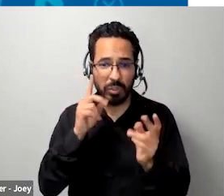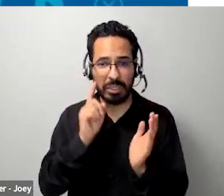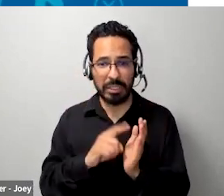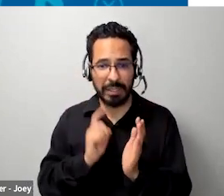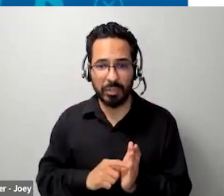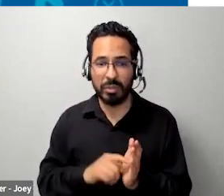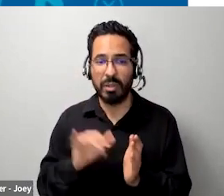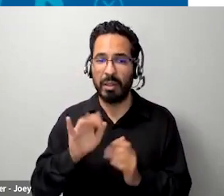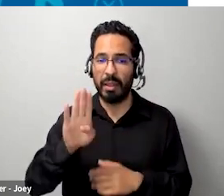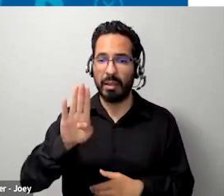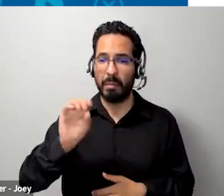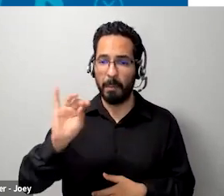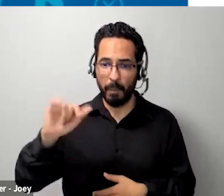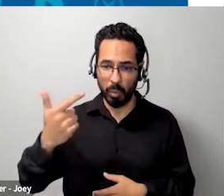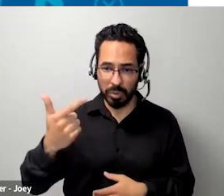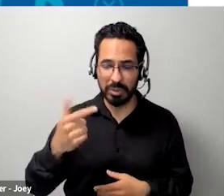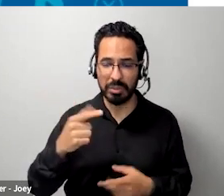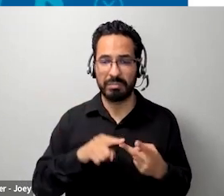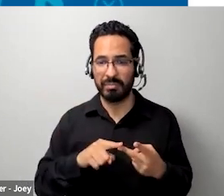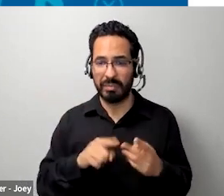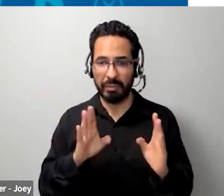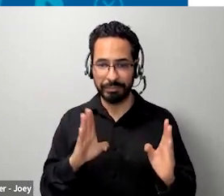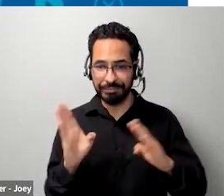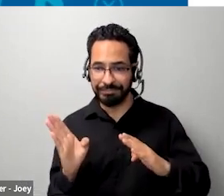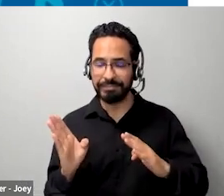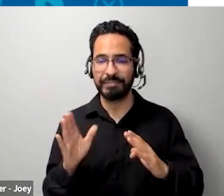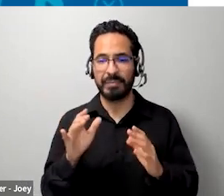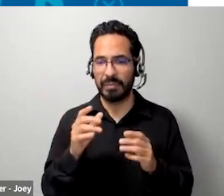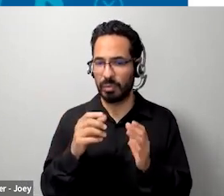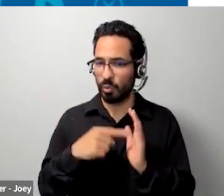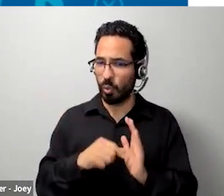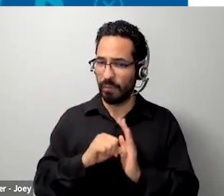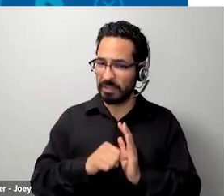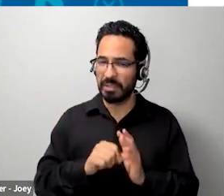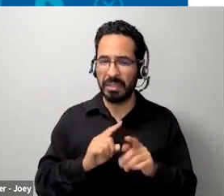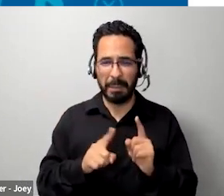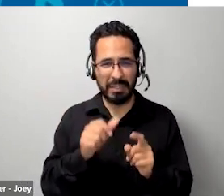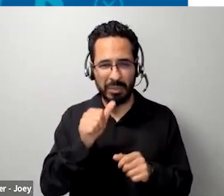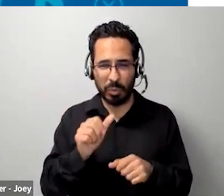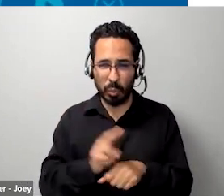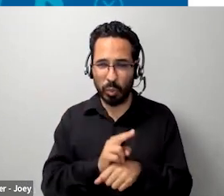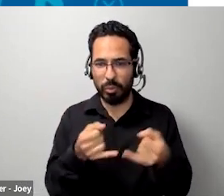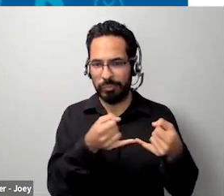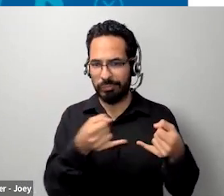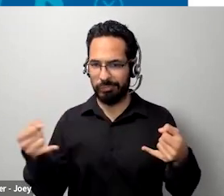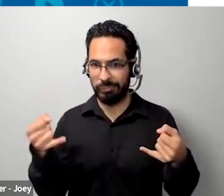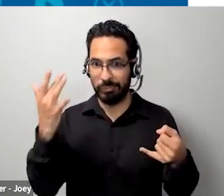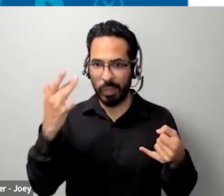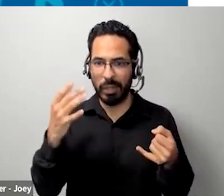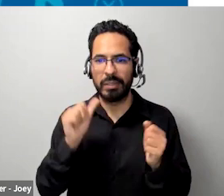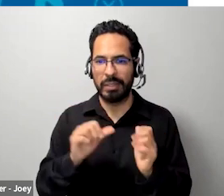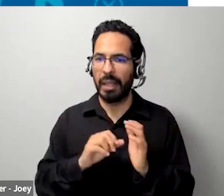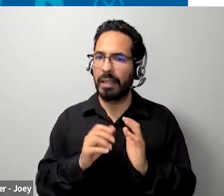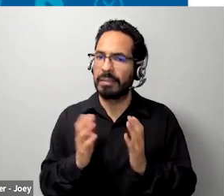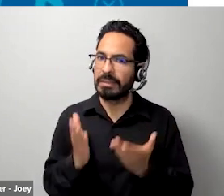like bolding, italicizing to illustrate emphasis when needed, but try not to use underlines as that can suggest